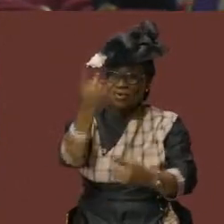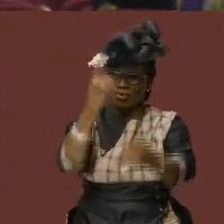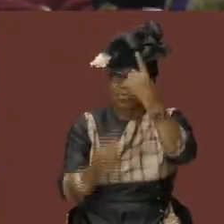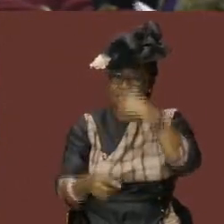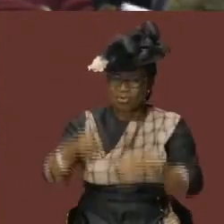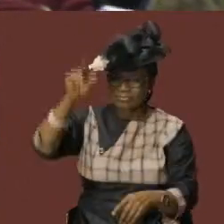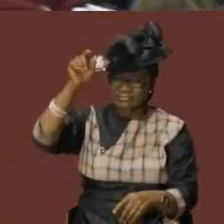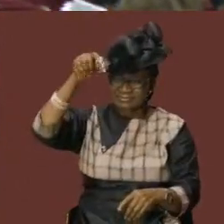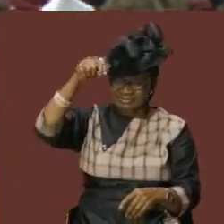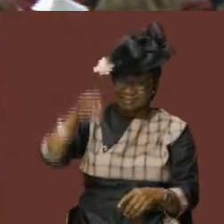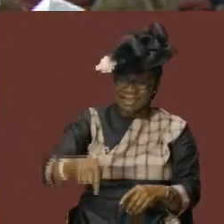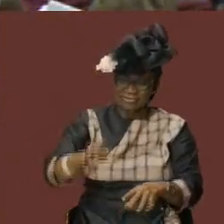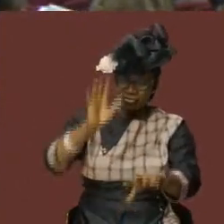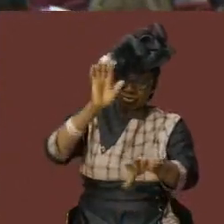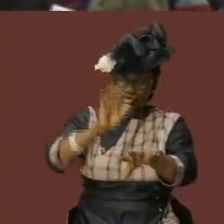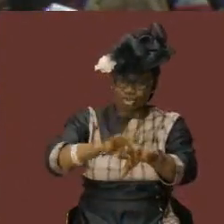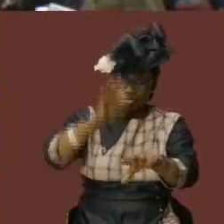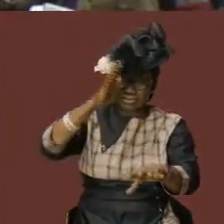Touch my body.